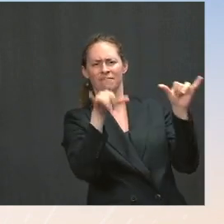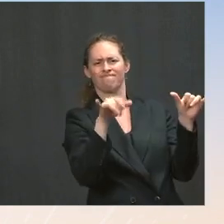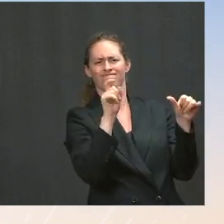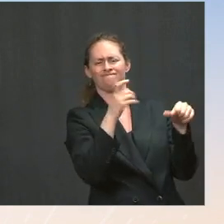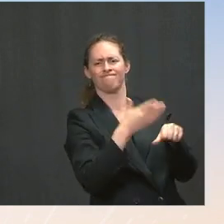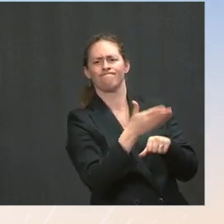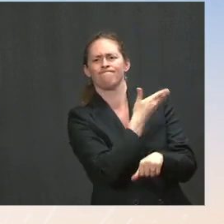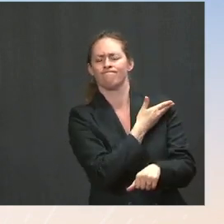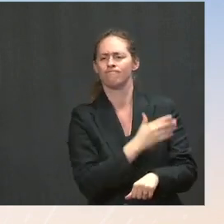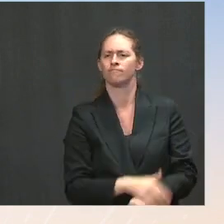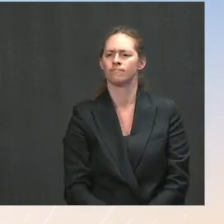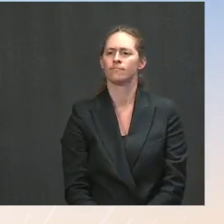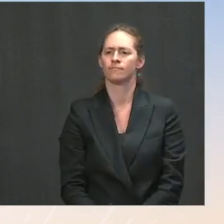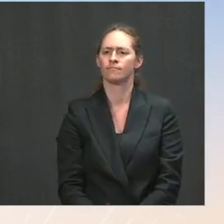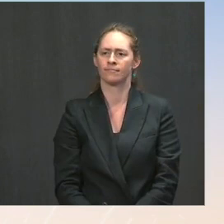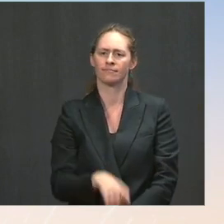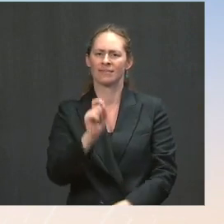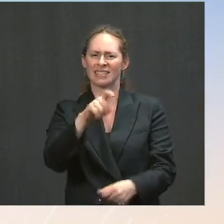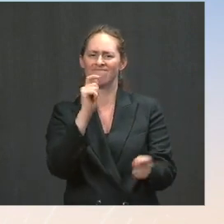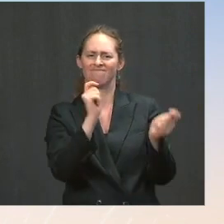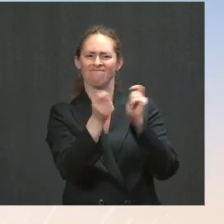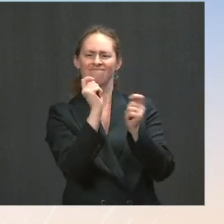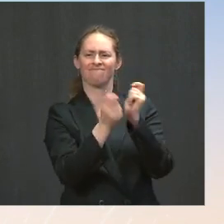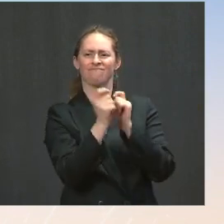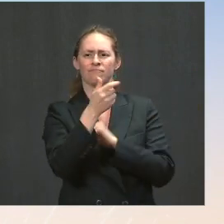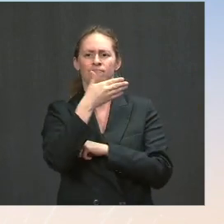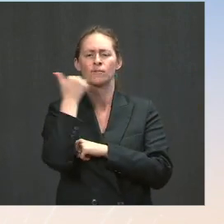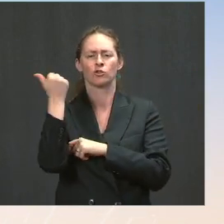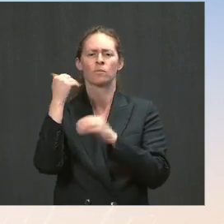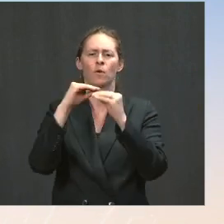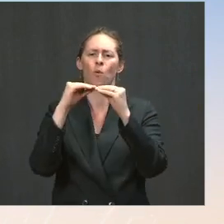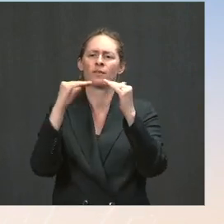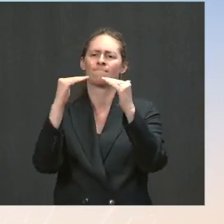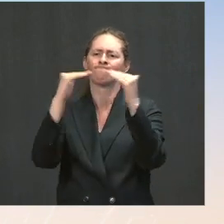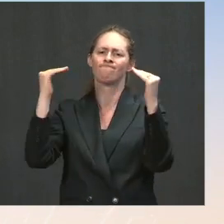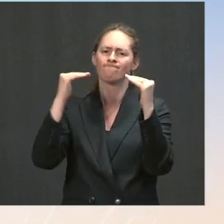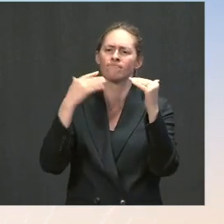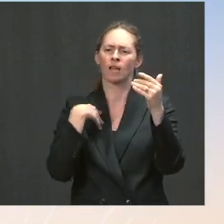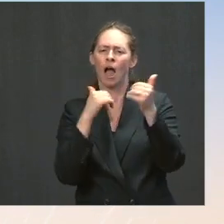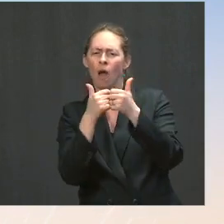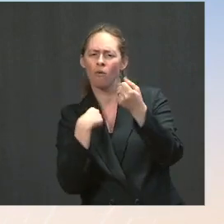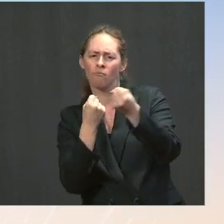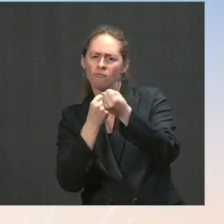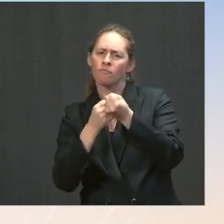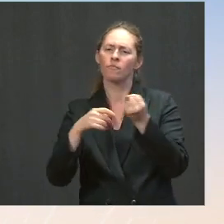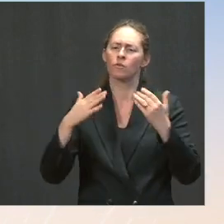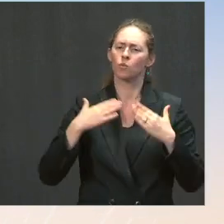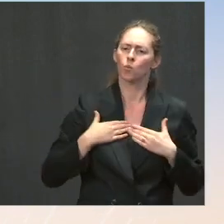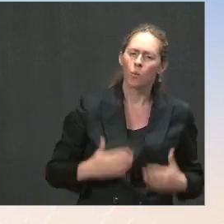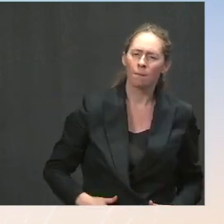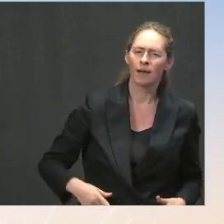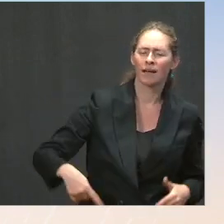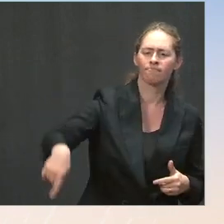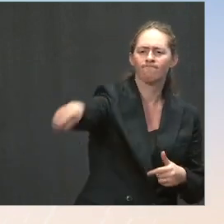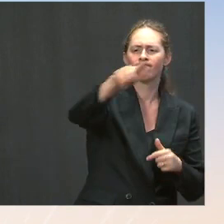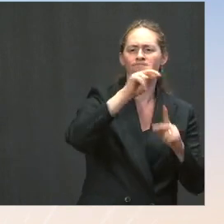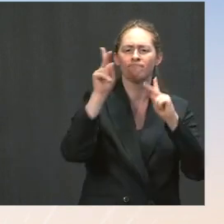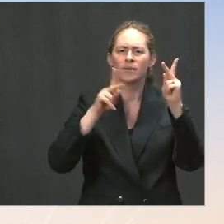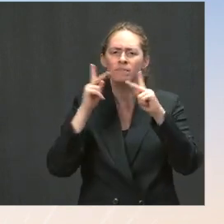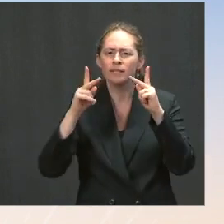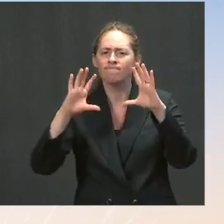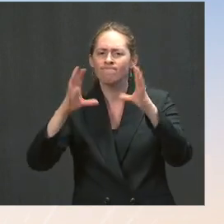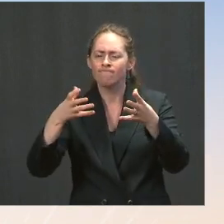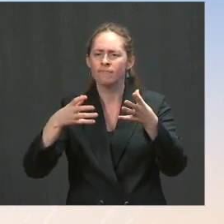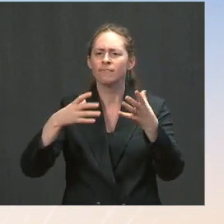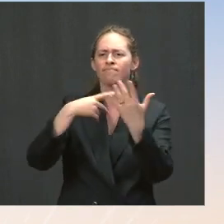to build a fair, orderly, and humane immigration system. We recently expanded the Central American Minors Program and made 6,000